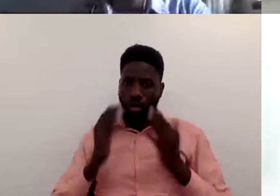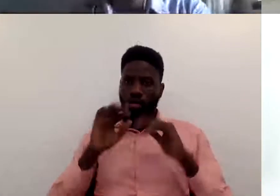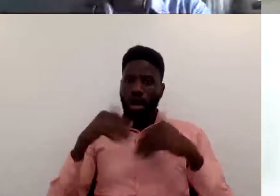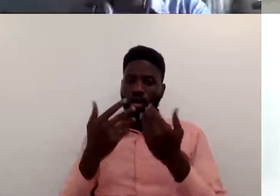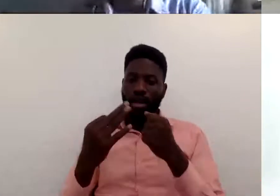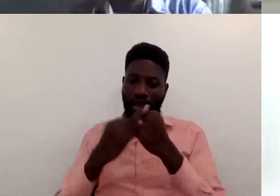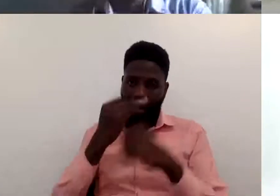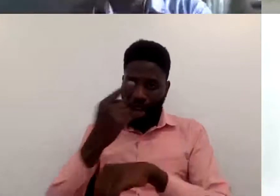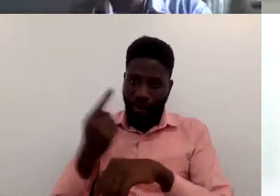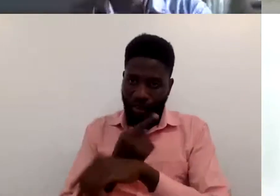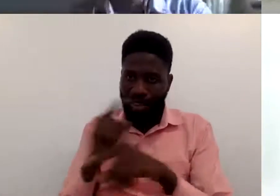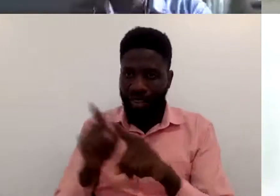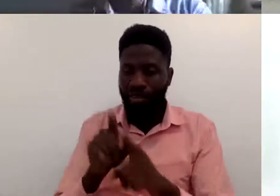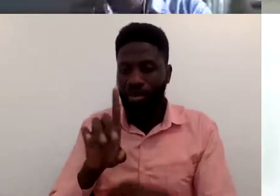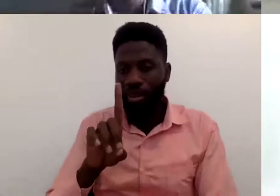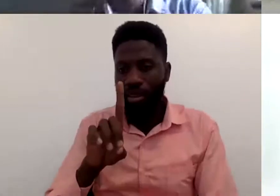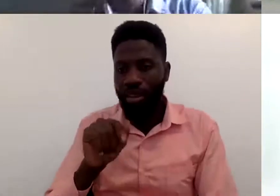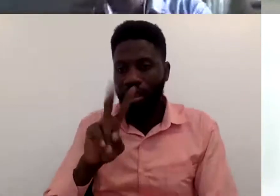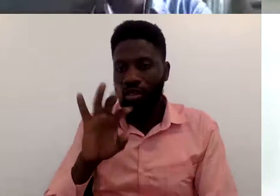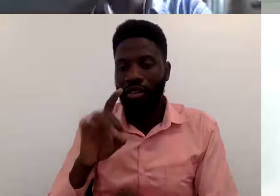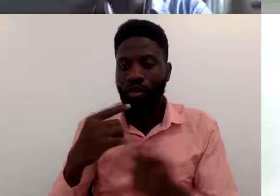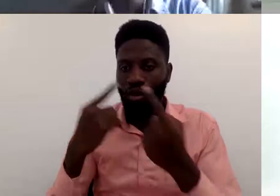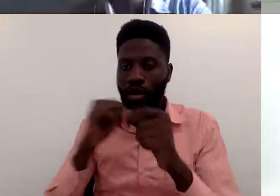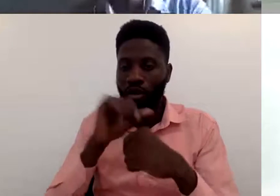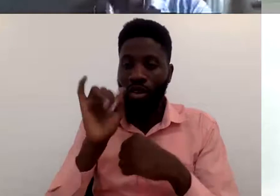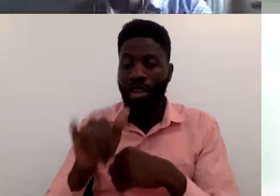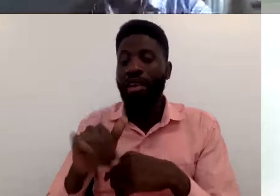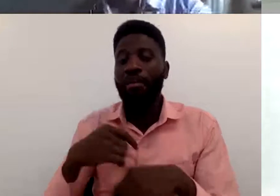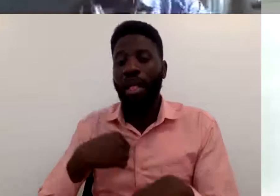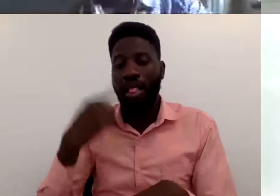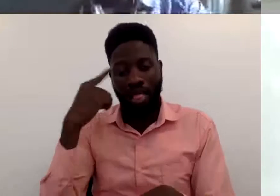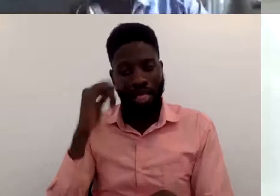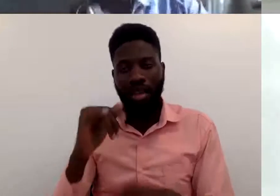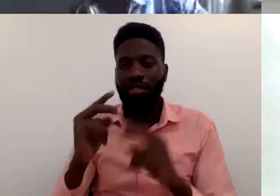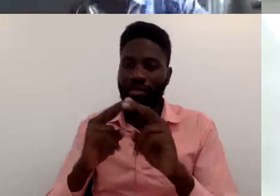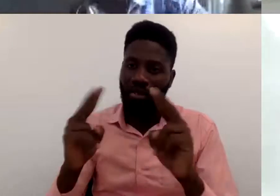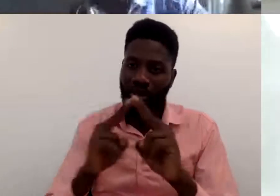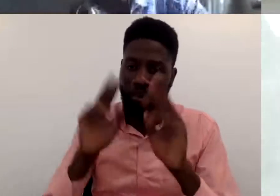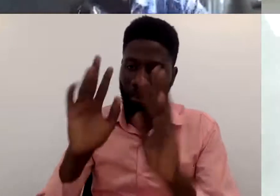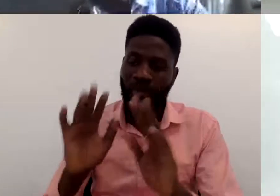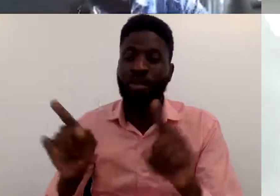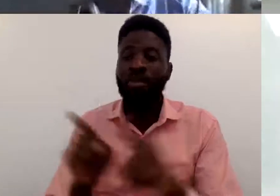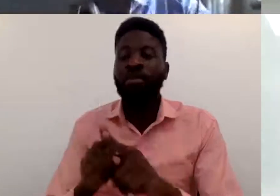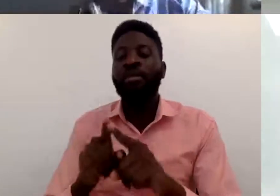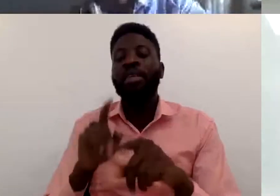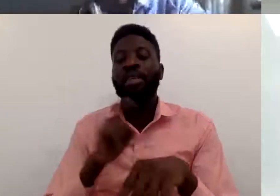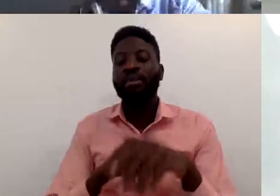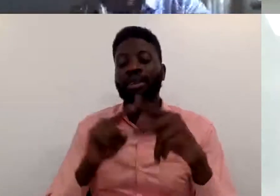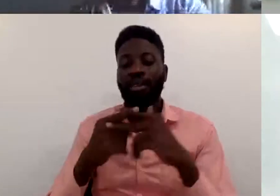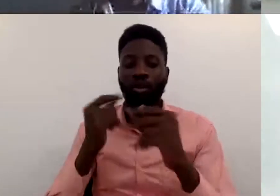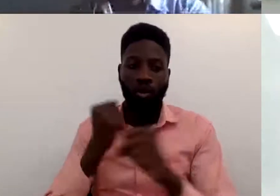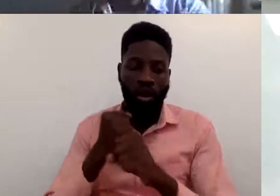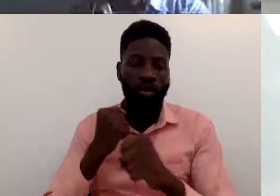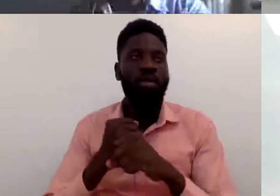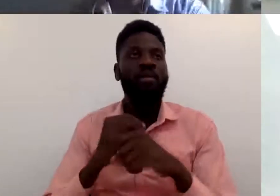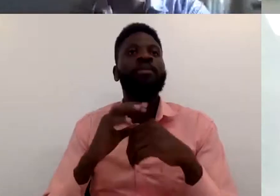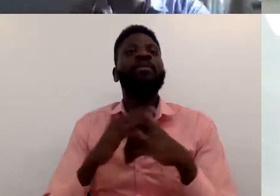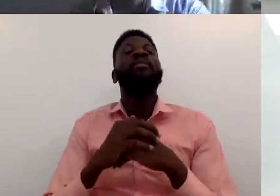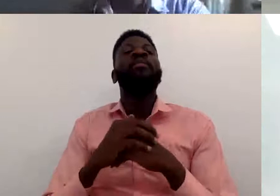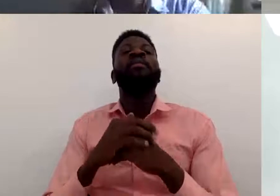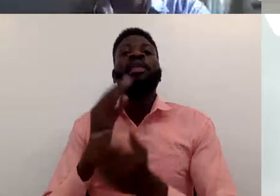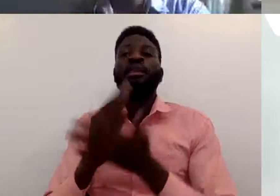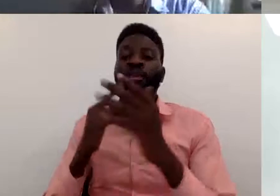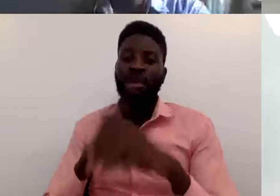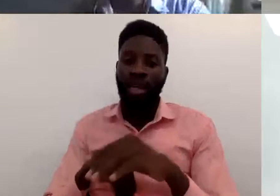Davidson was talking about, I think that's absolutely important. And you know, when you start working, sometimes you start